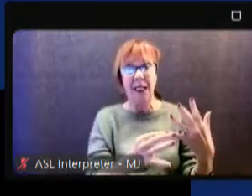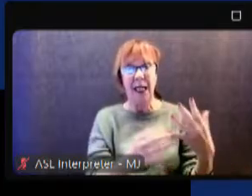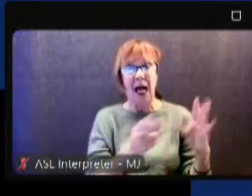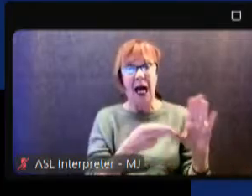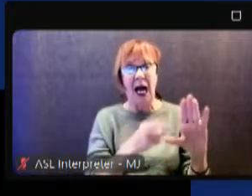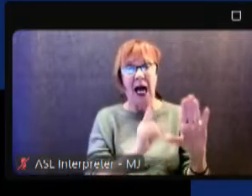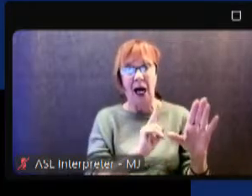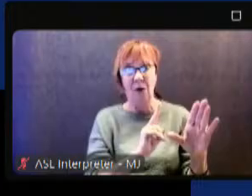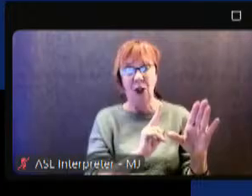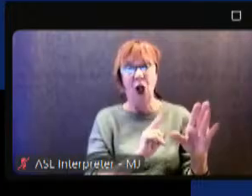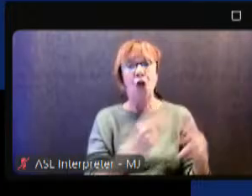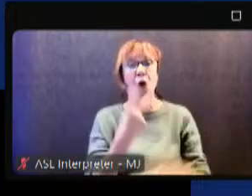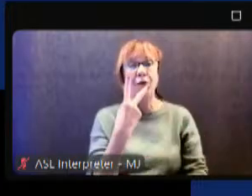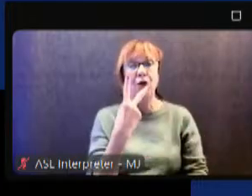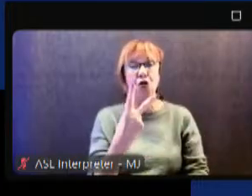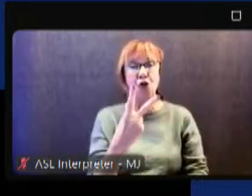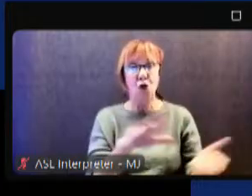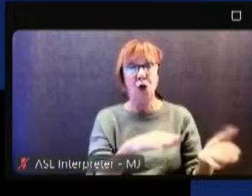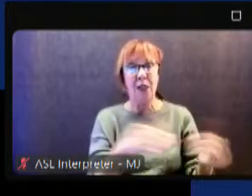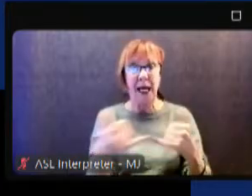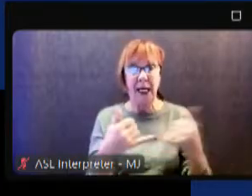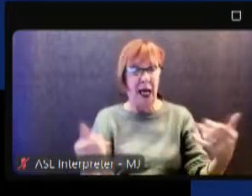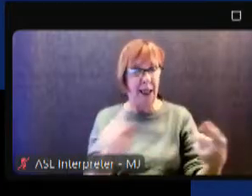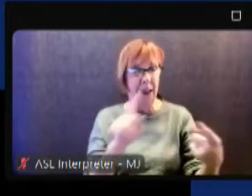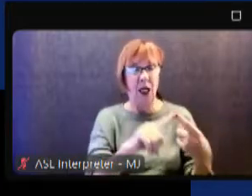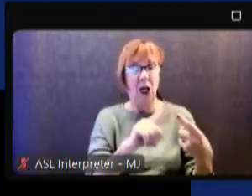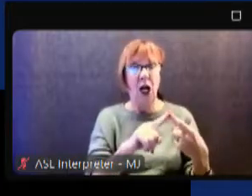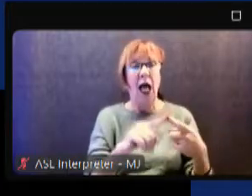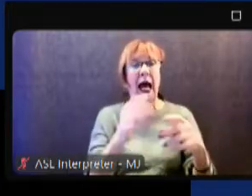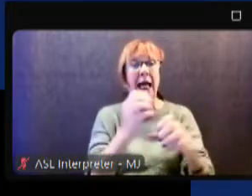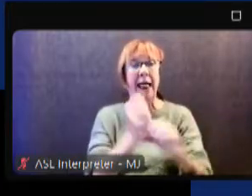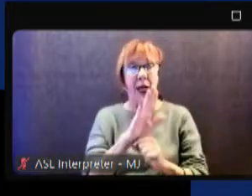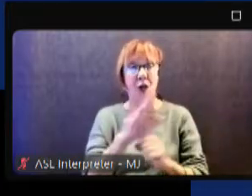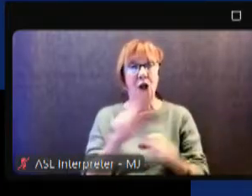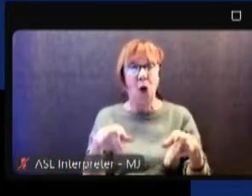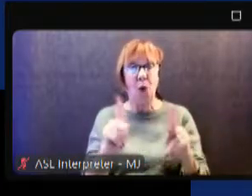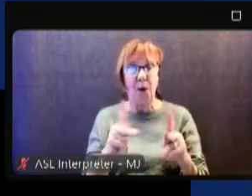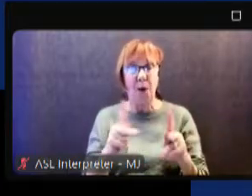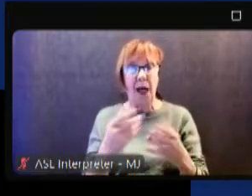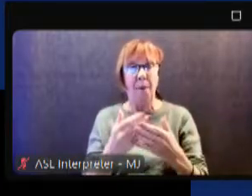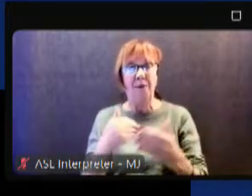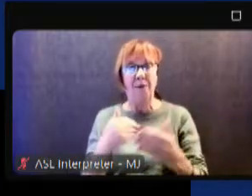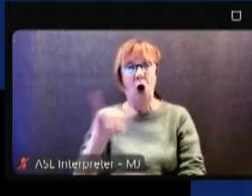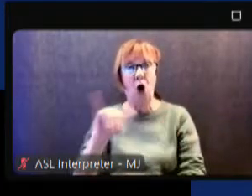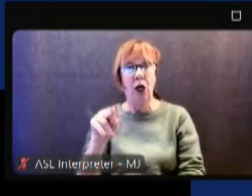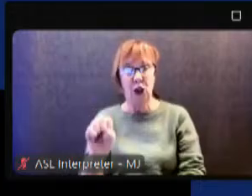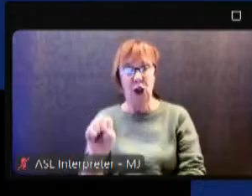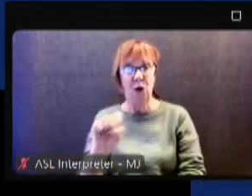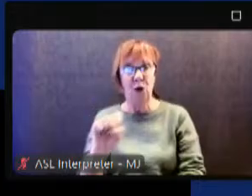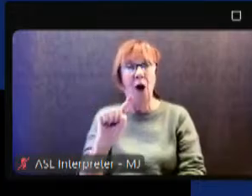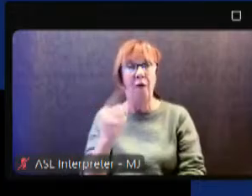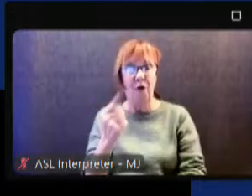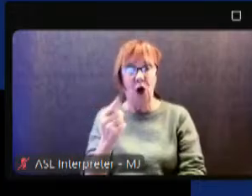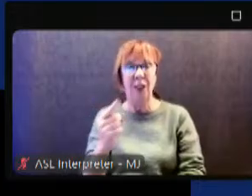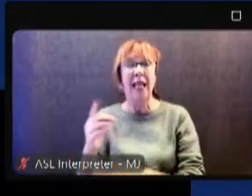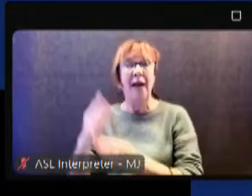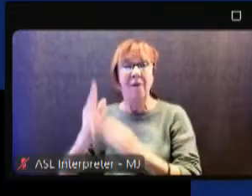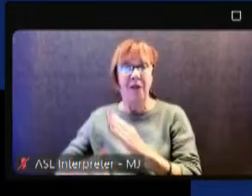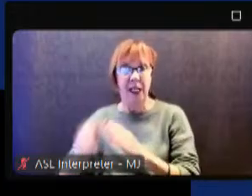have to pull your permit by June 1st and have the work completed by June 30th.